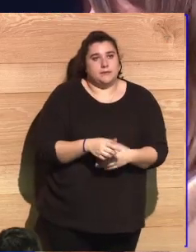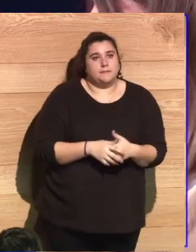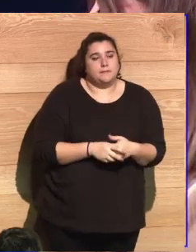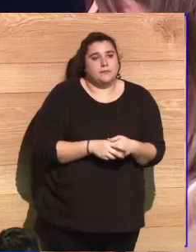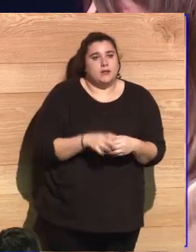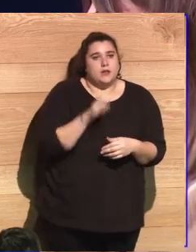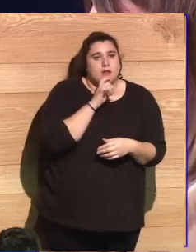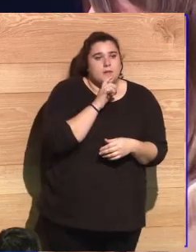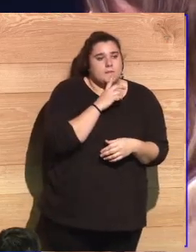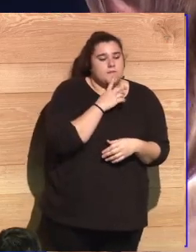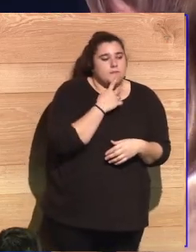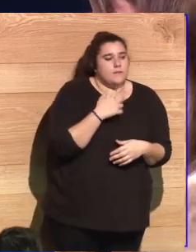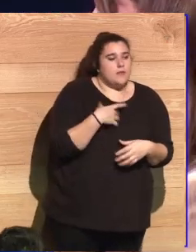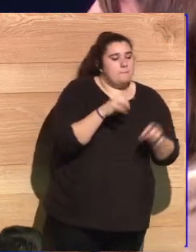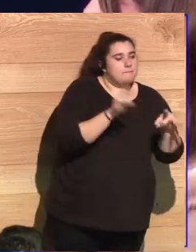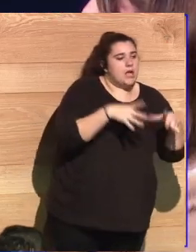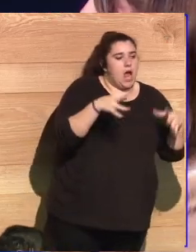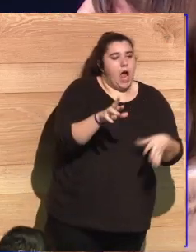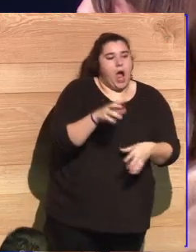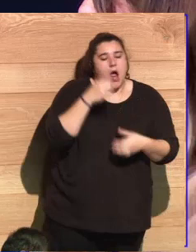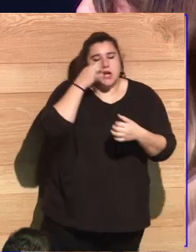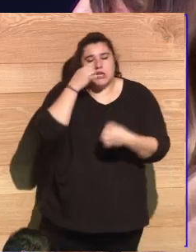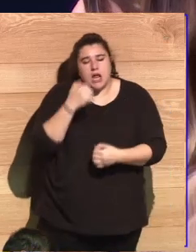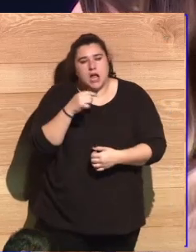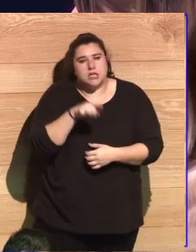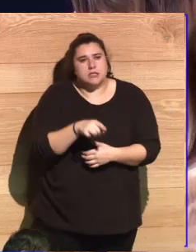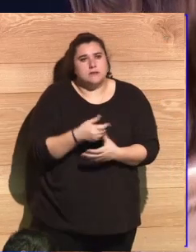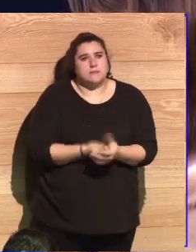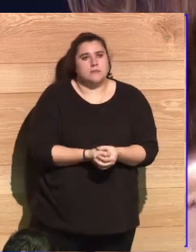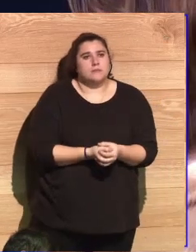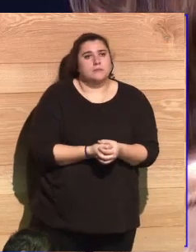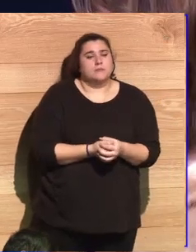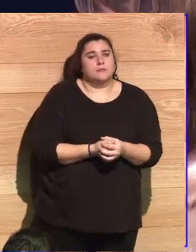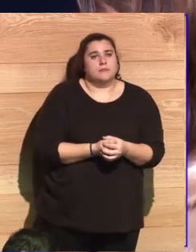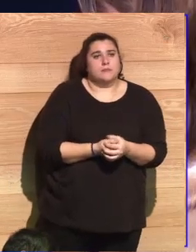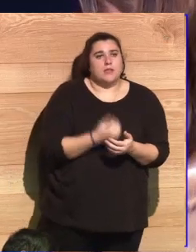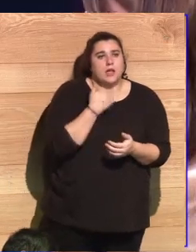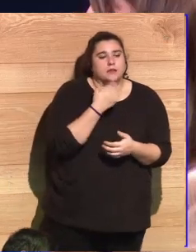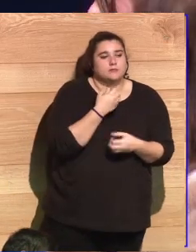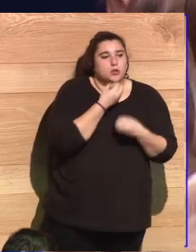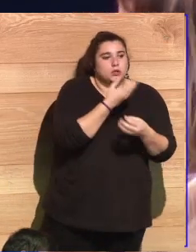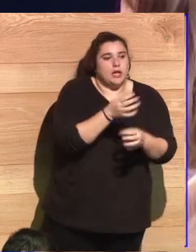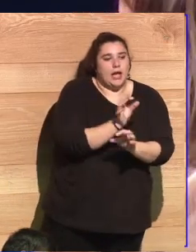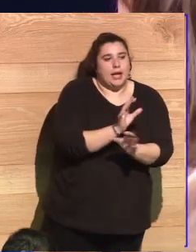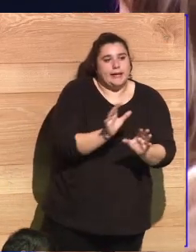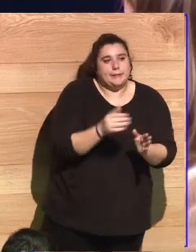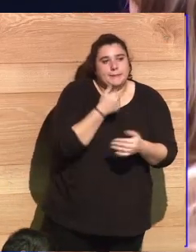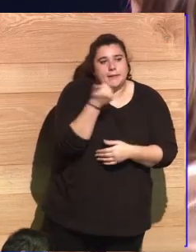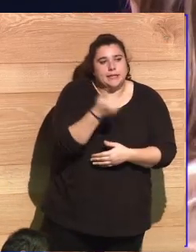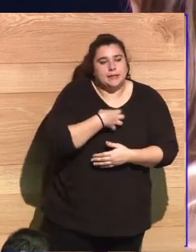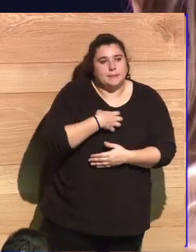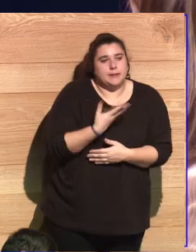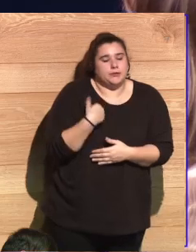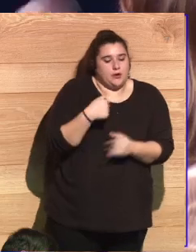in Montana, where I lived for 25 years. That's as much as I'll give away right now. But I'm enjoying writing it,